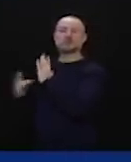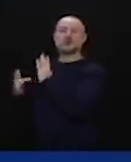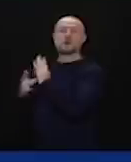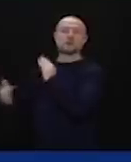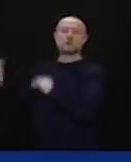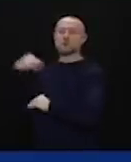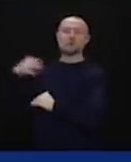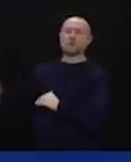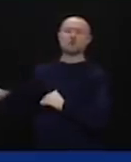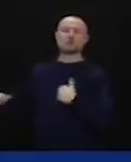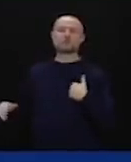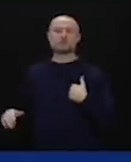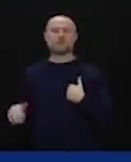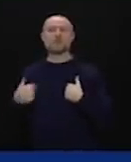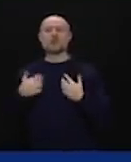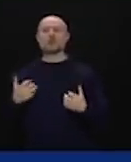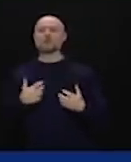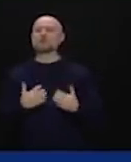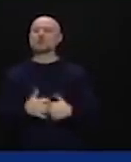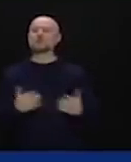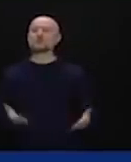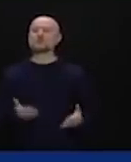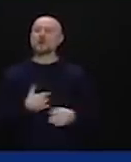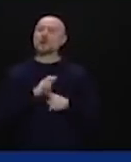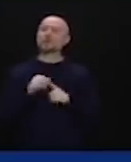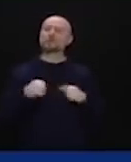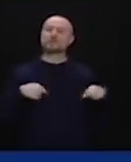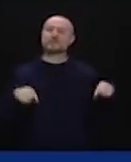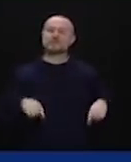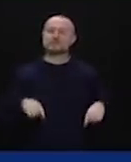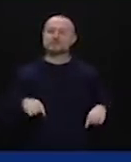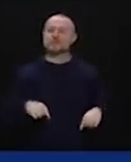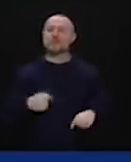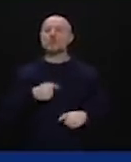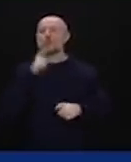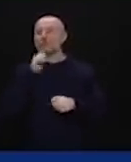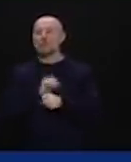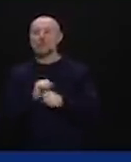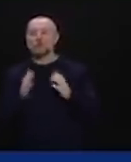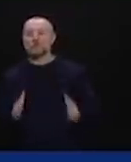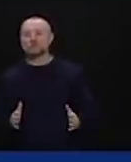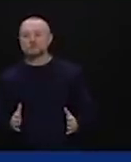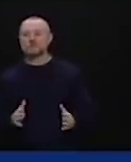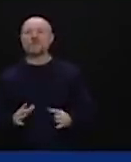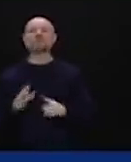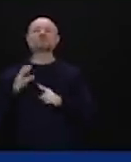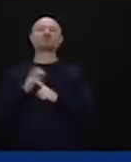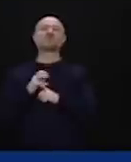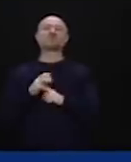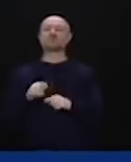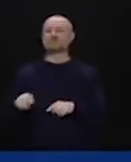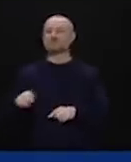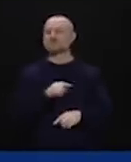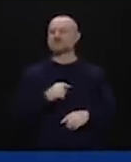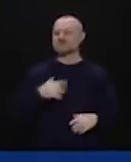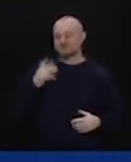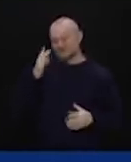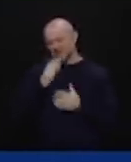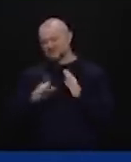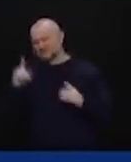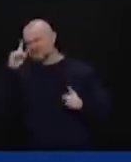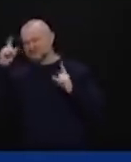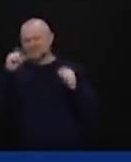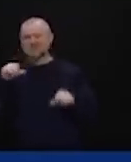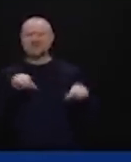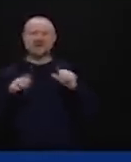the machinery here is amazing. The personnel, we have some of the greatest cutting-edge scientists